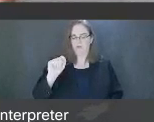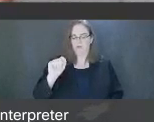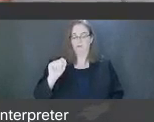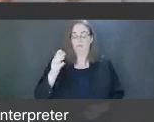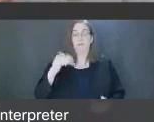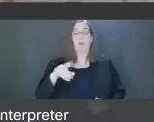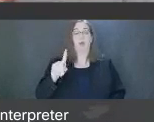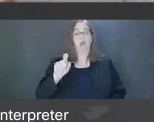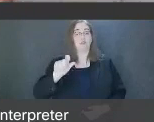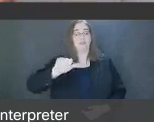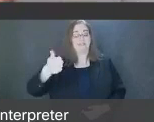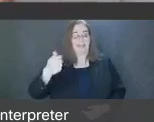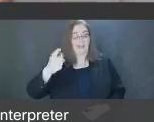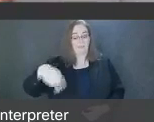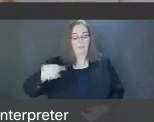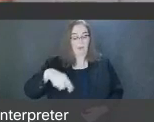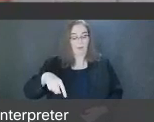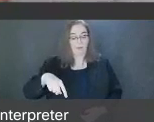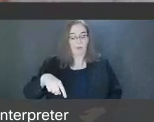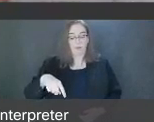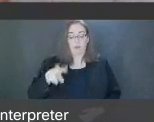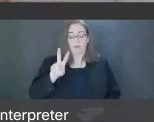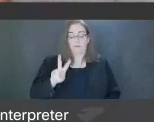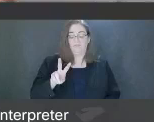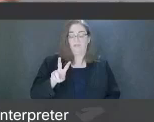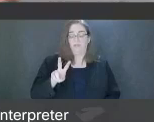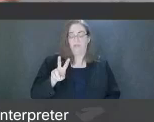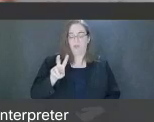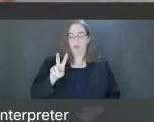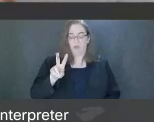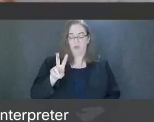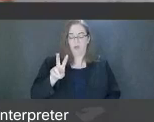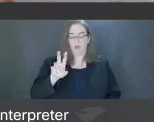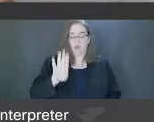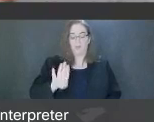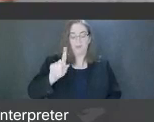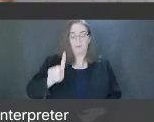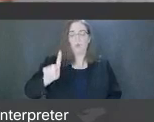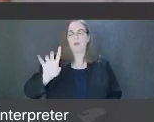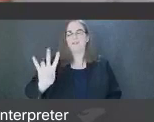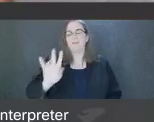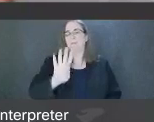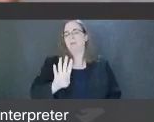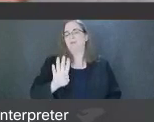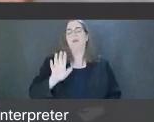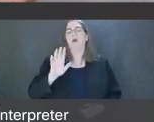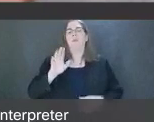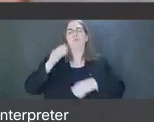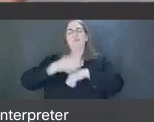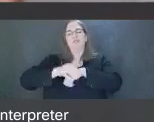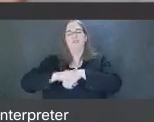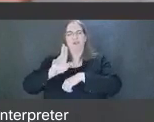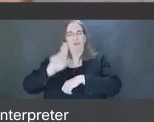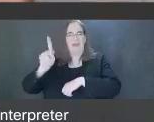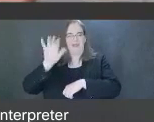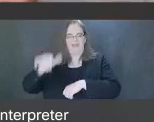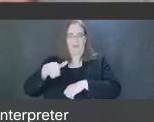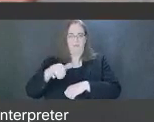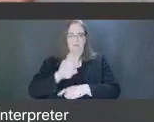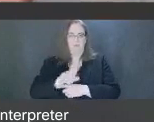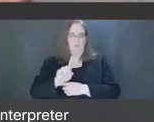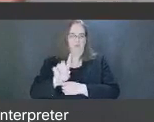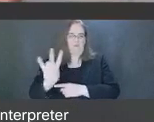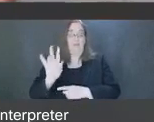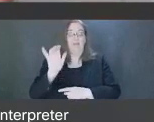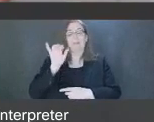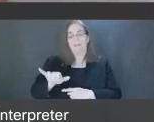110 of these are the B.1.1.7 or the British or UK variant. That is the variant that